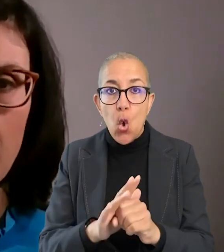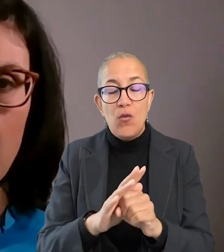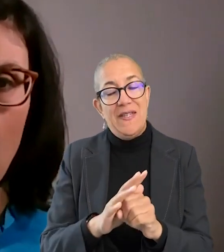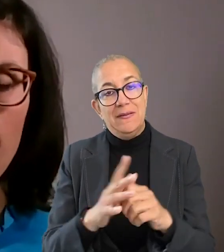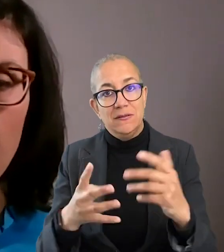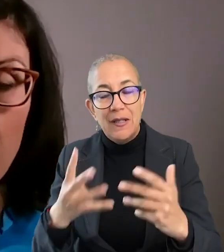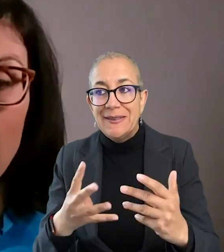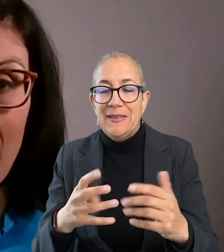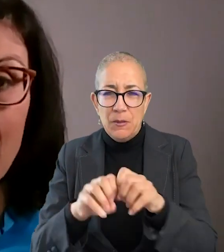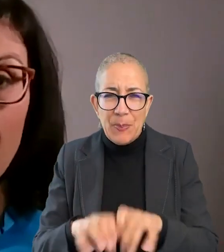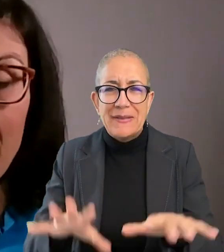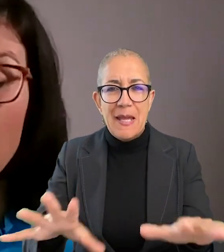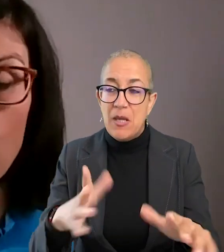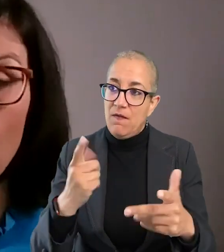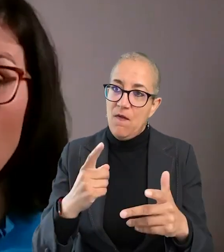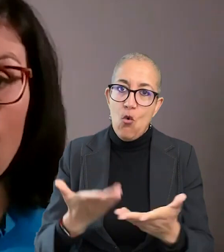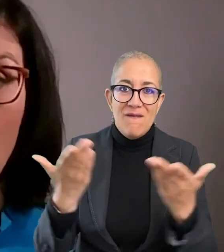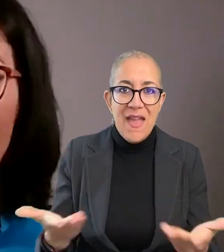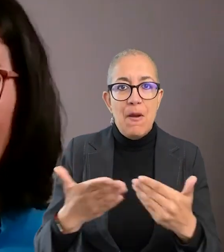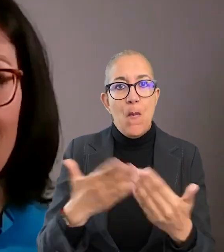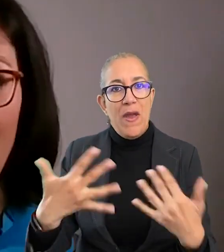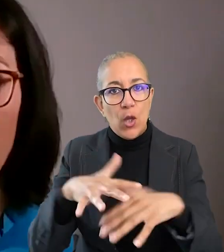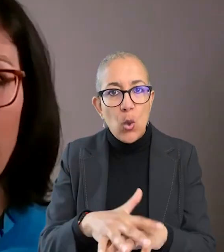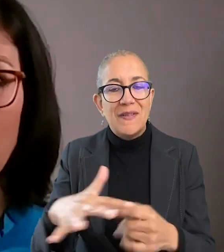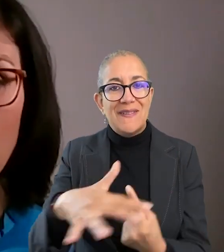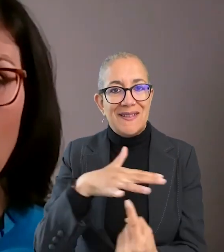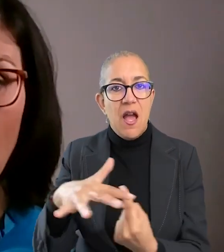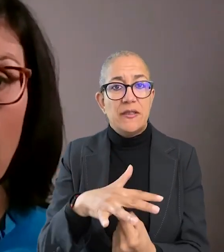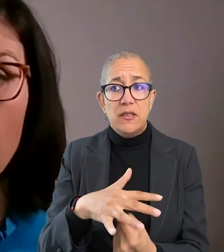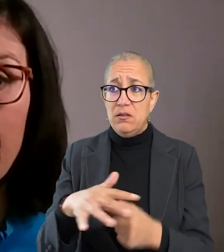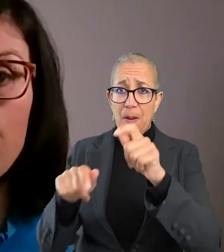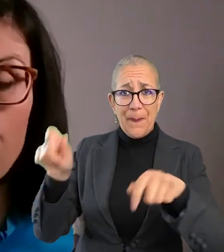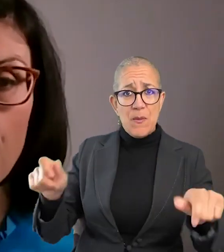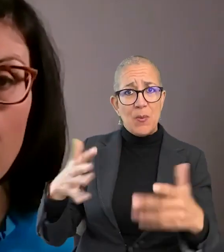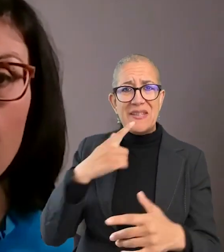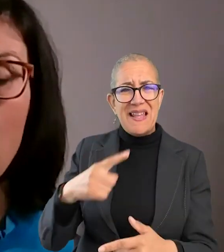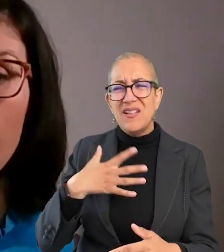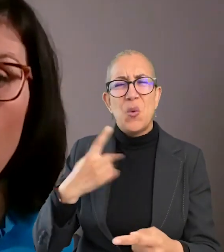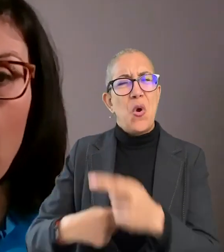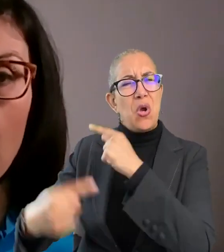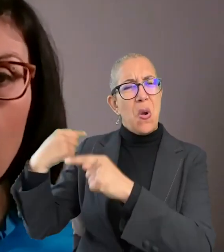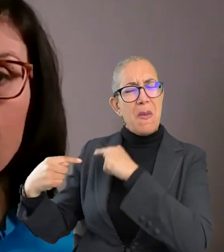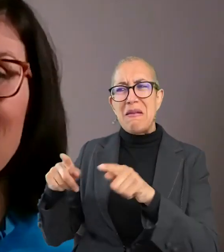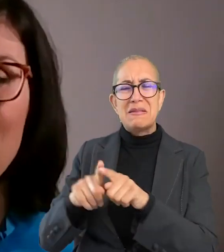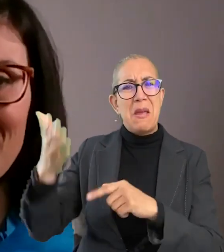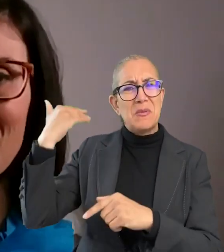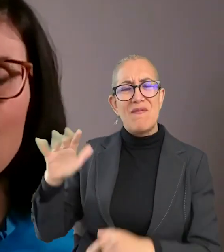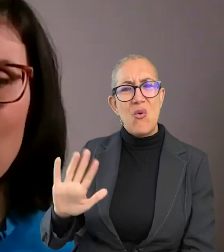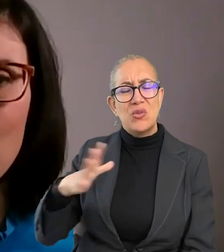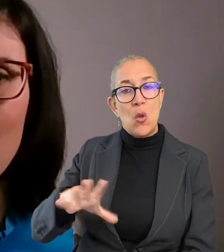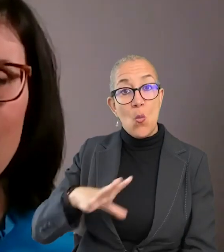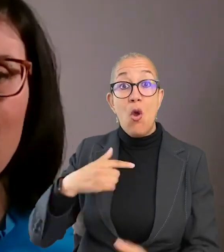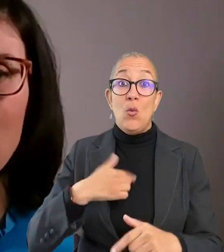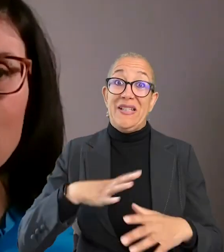society. People are saying that they don't want to go back to how things were, and we need to show them that we are a party committed